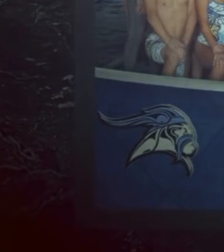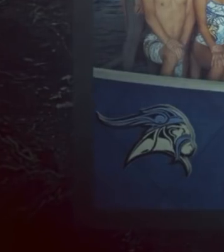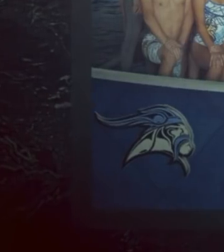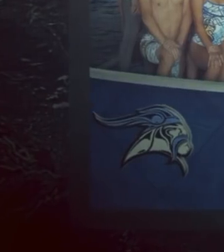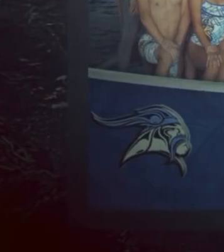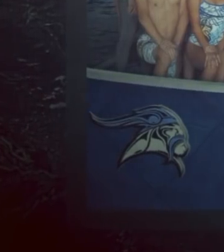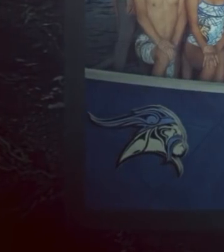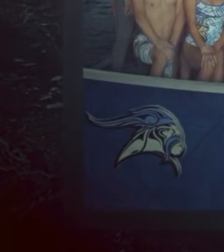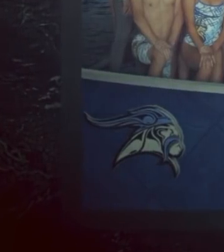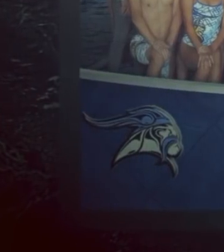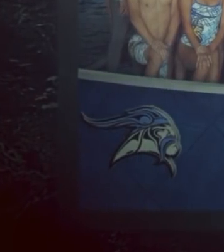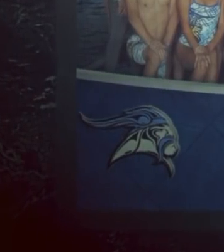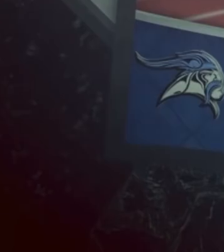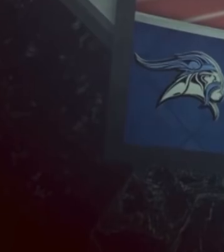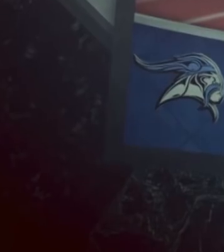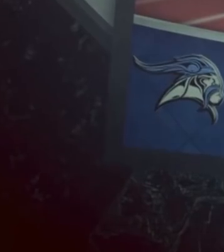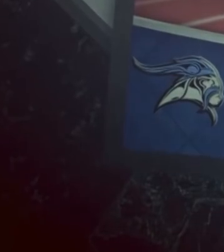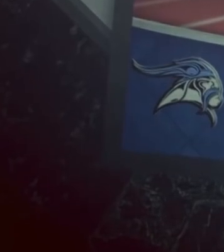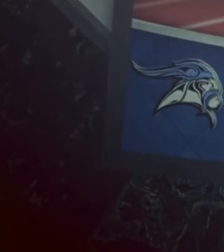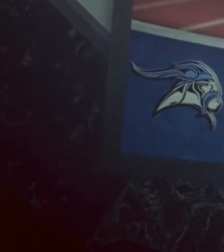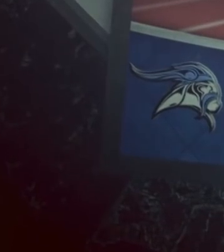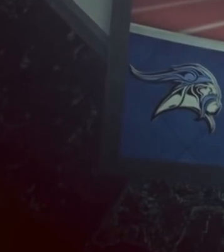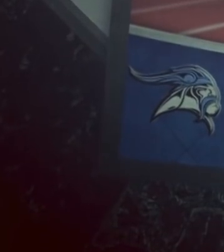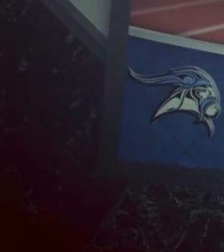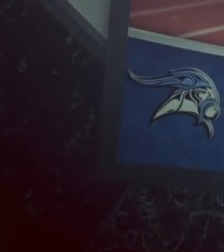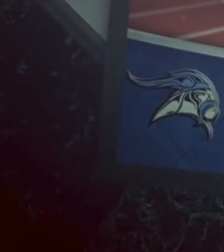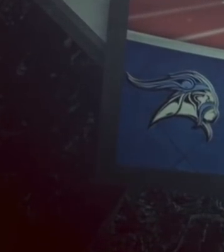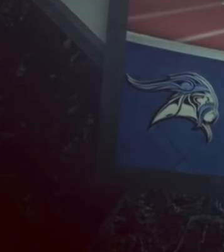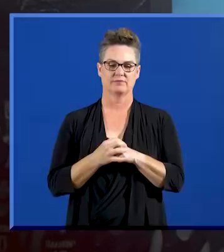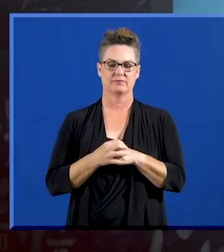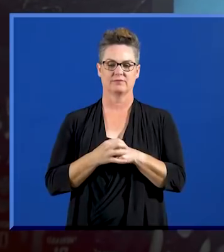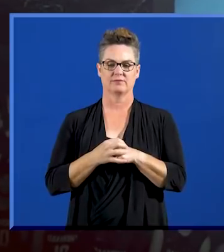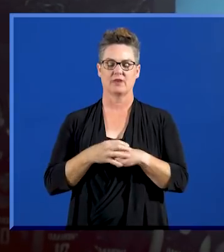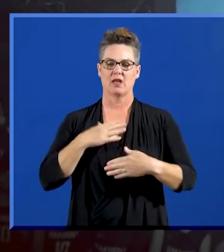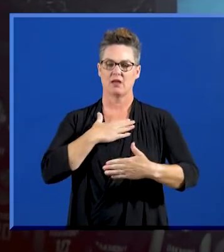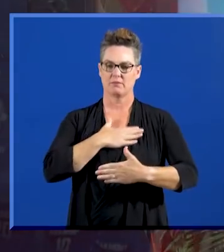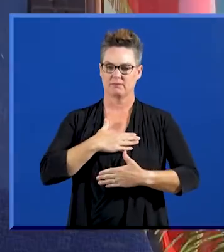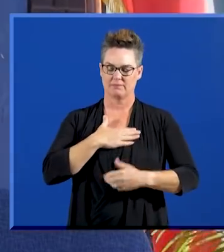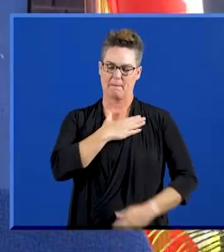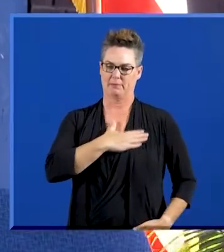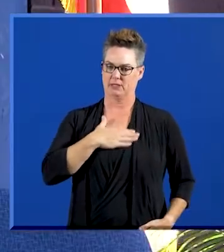die? Wishing you were somehow here again.